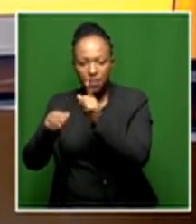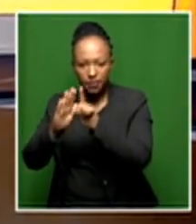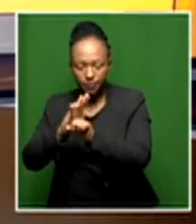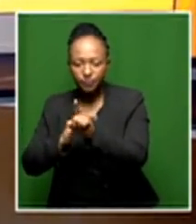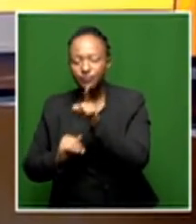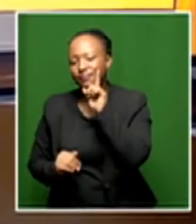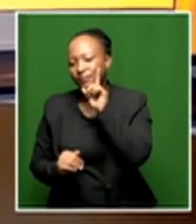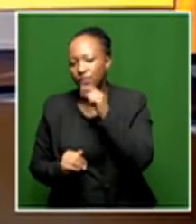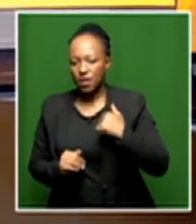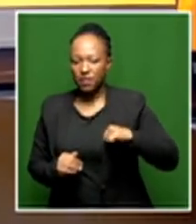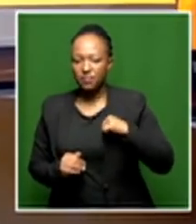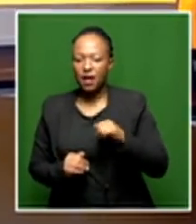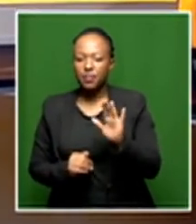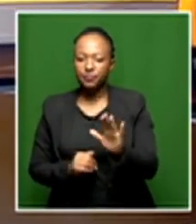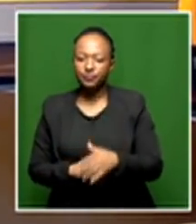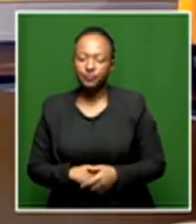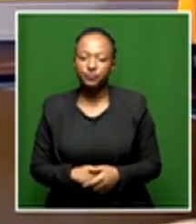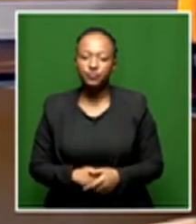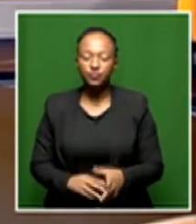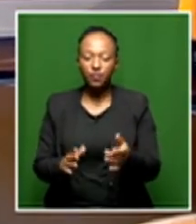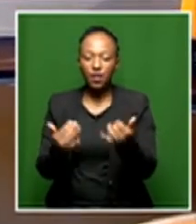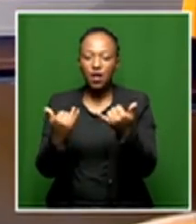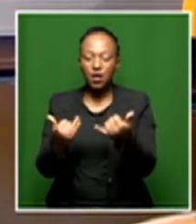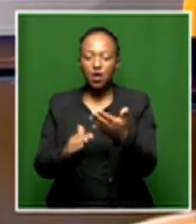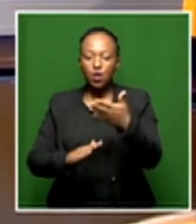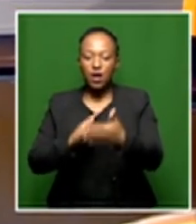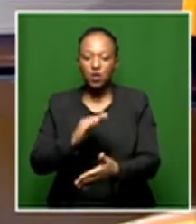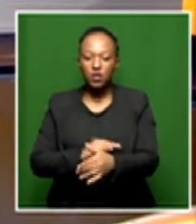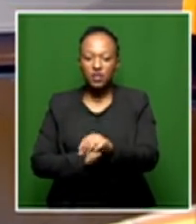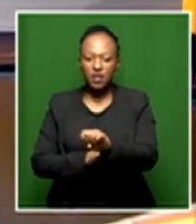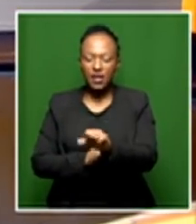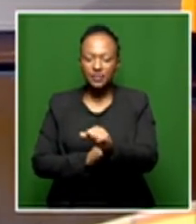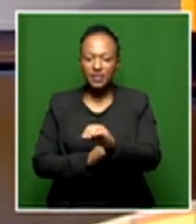water entities. So that's where we're going to leave it with our SABC 2 viewers.